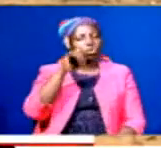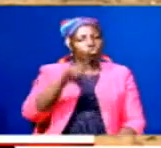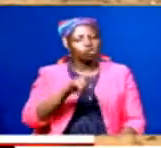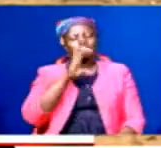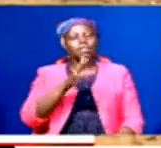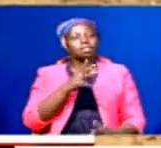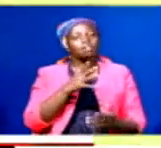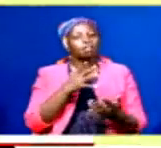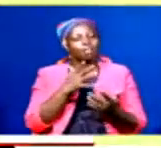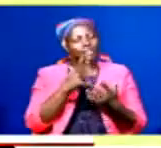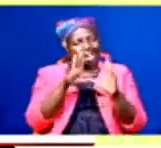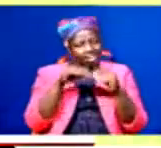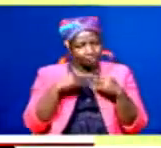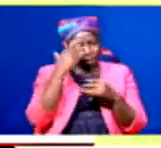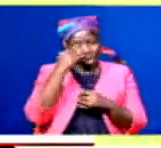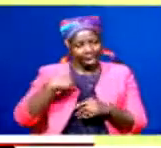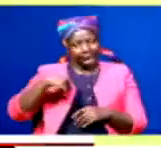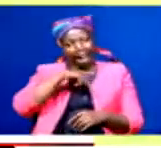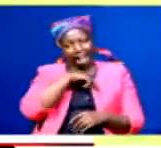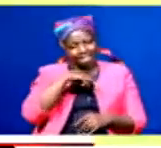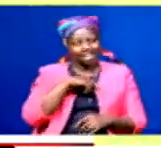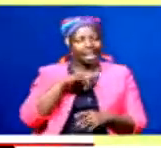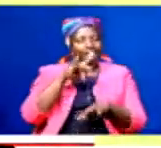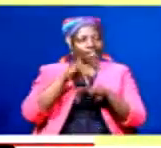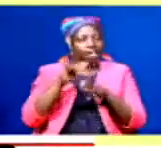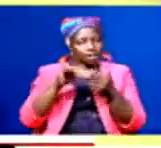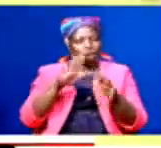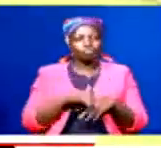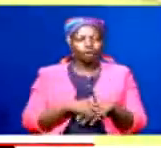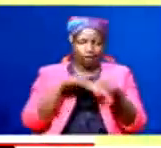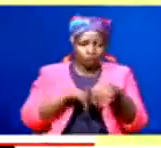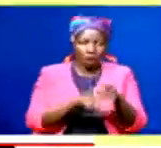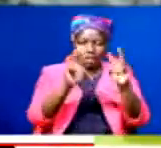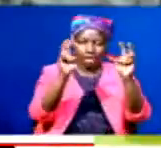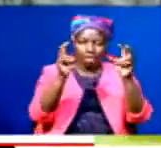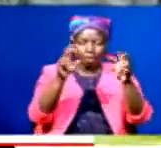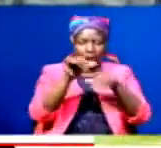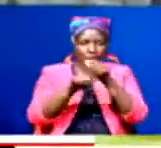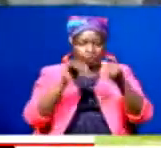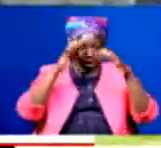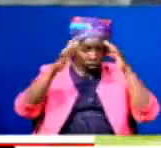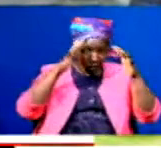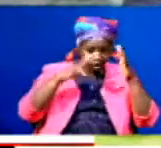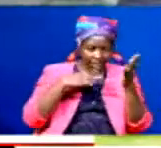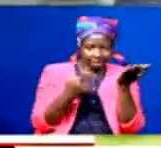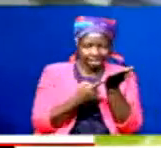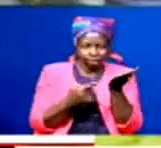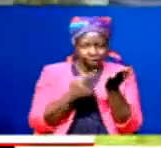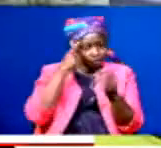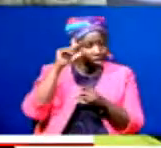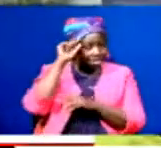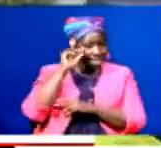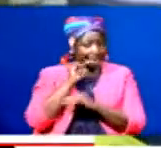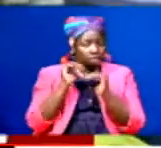sababu sisi ndio tunaathirika sana. In line with this year's theme on innovation and technology for gender equality, women have however